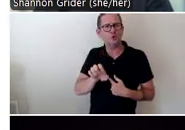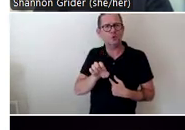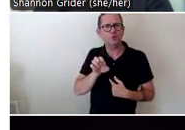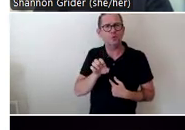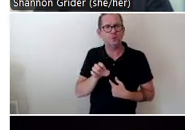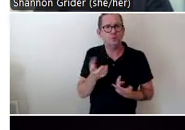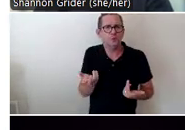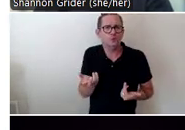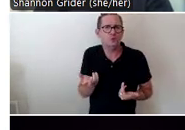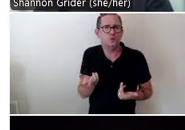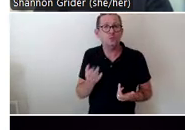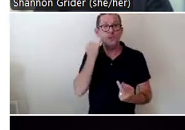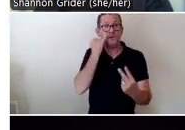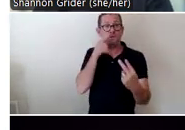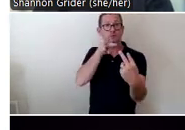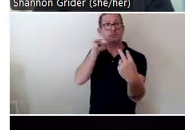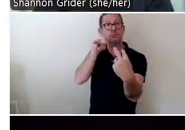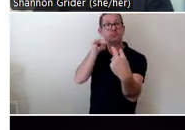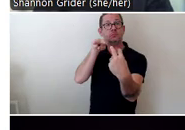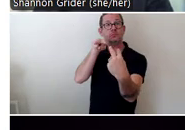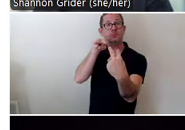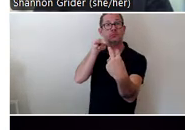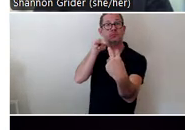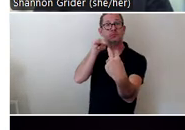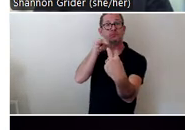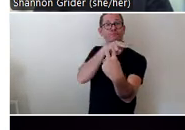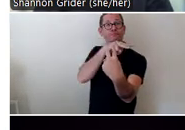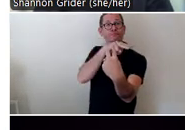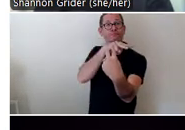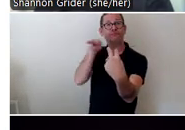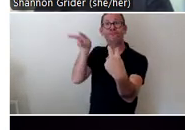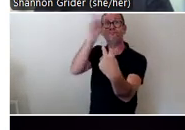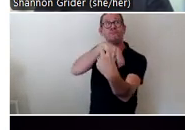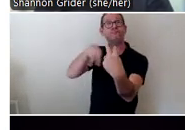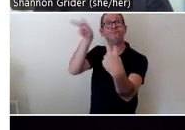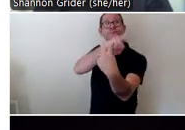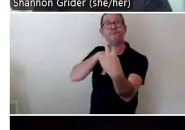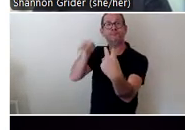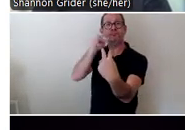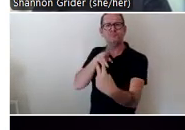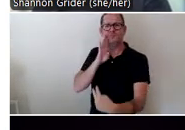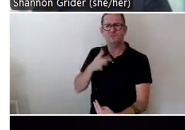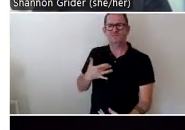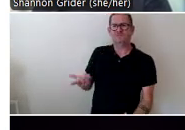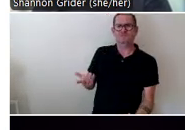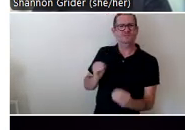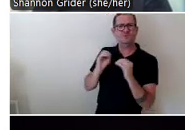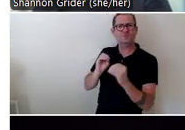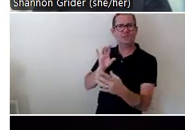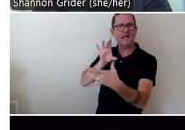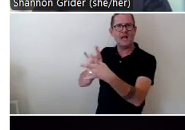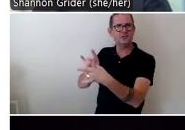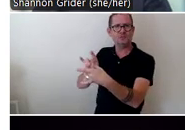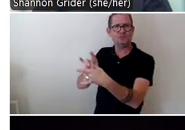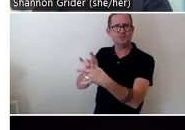definitely going to be taking that on and think that you're not being polite, that you're being rude. If you're not making